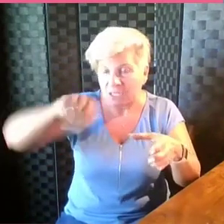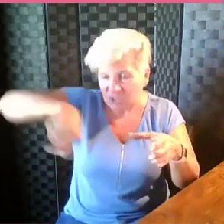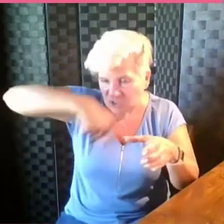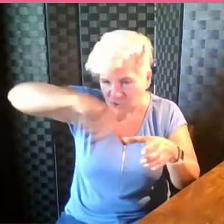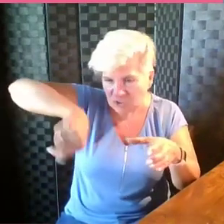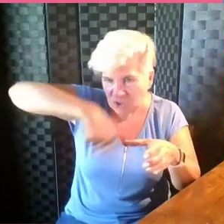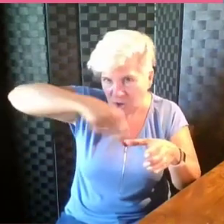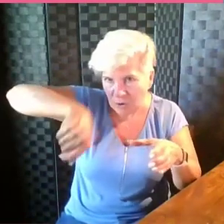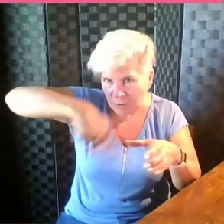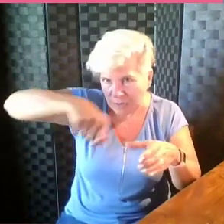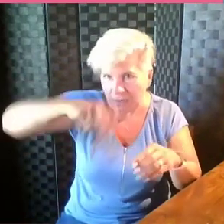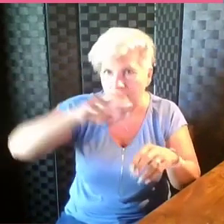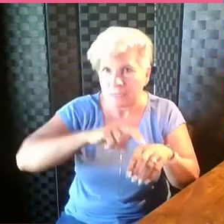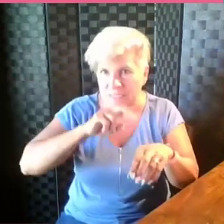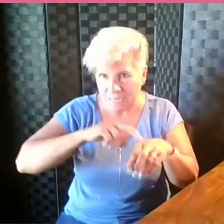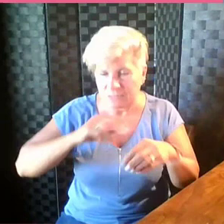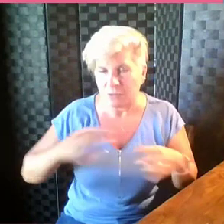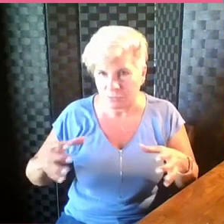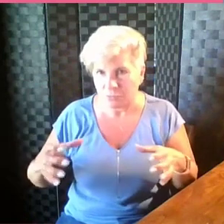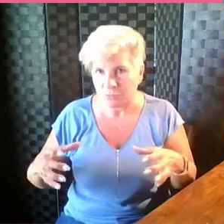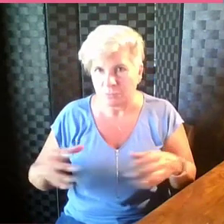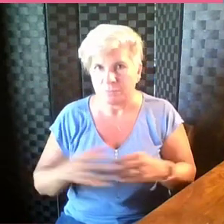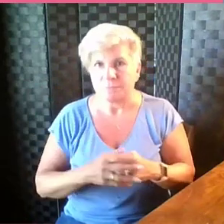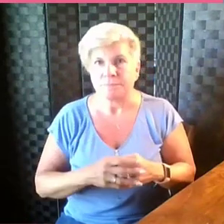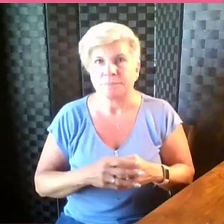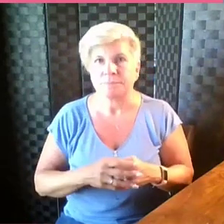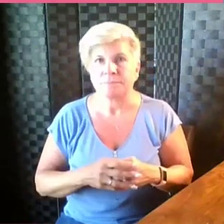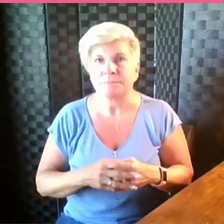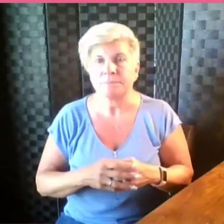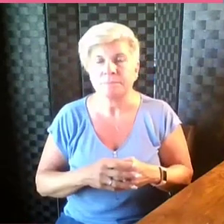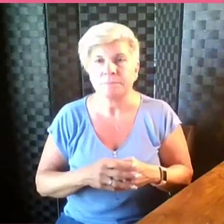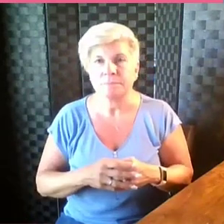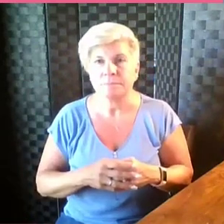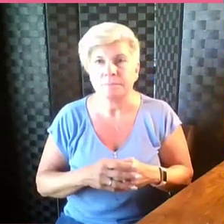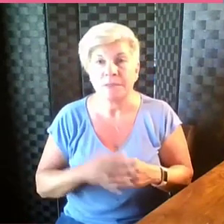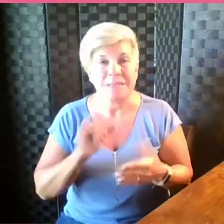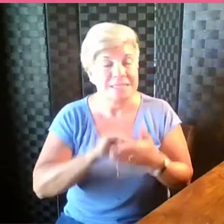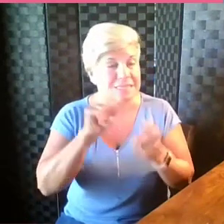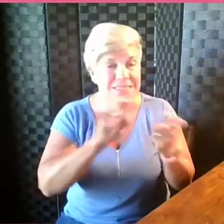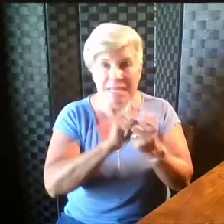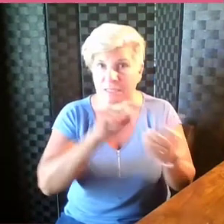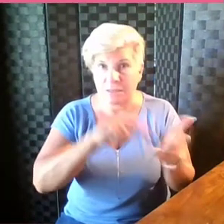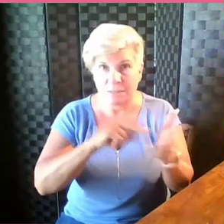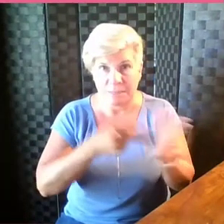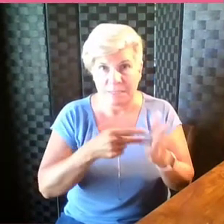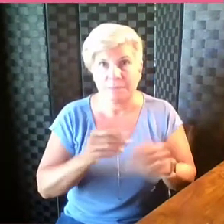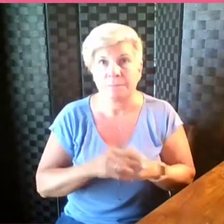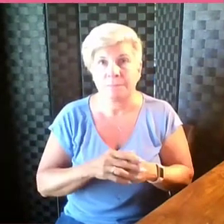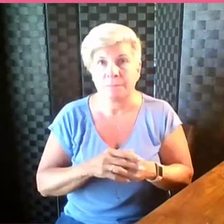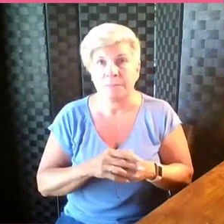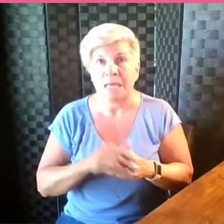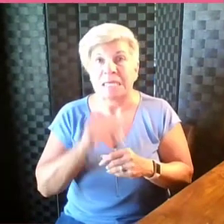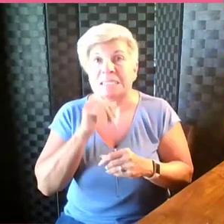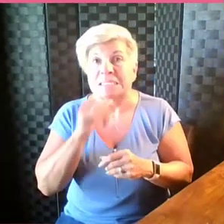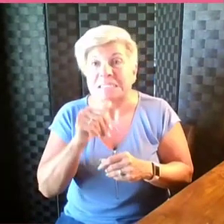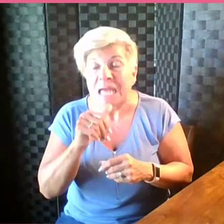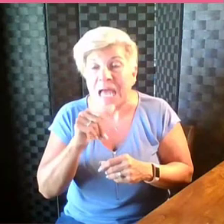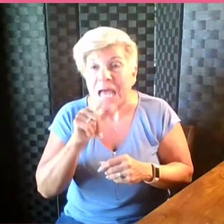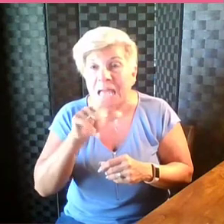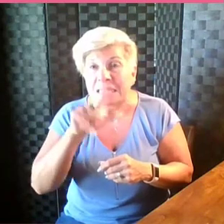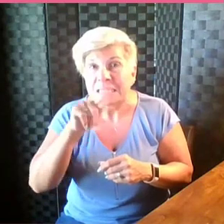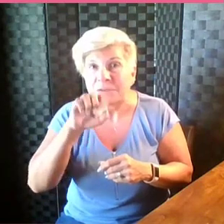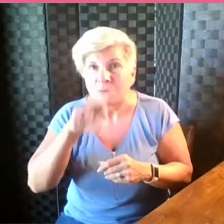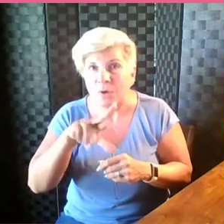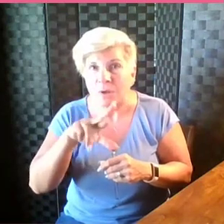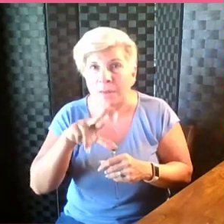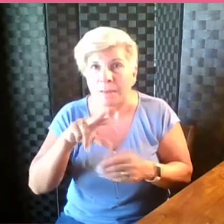water. That is exactly what is happening. Non-literal means that something is different